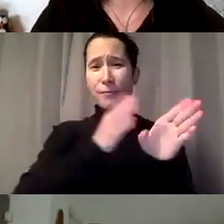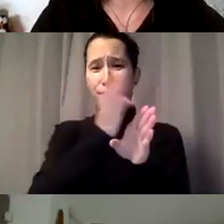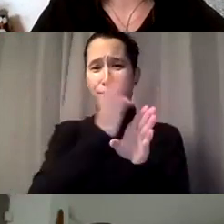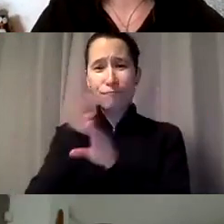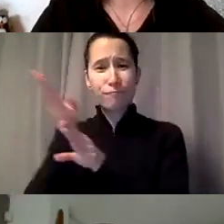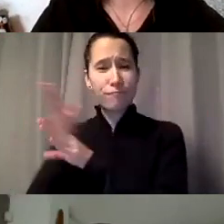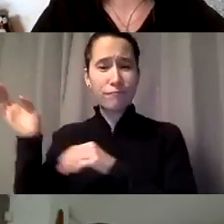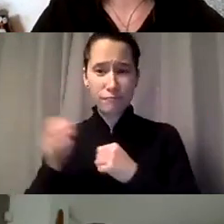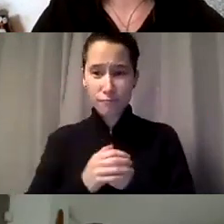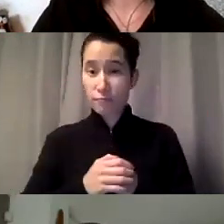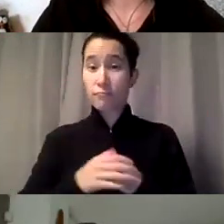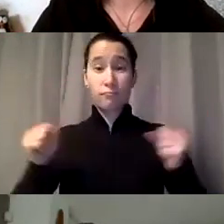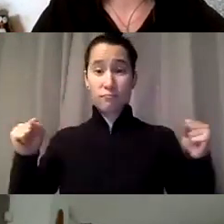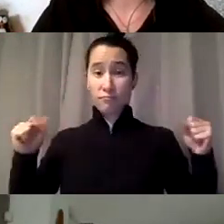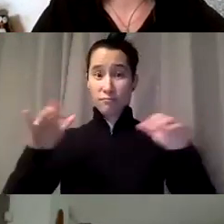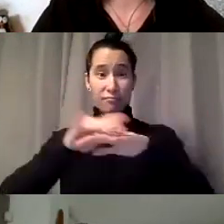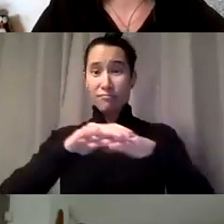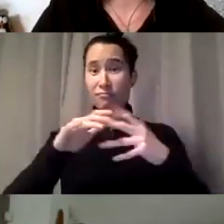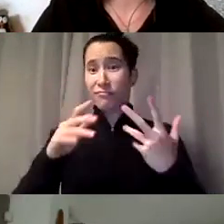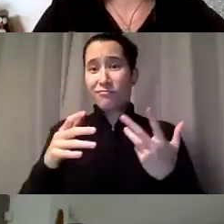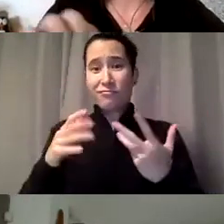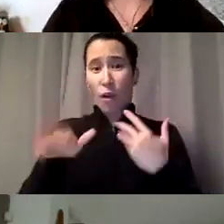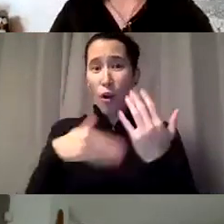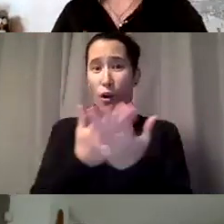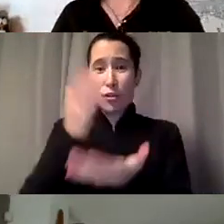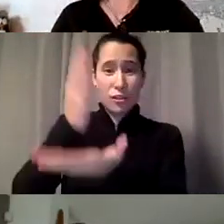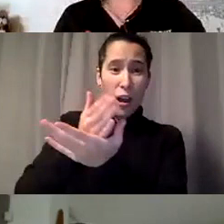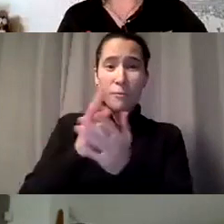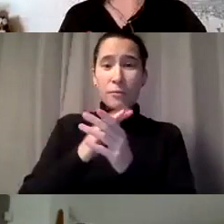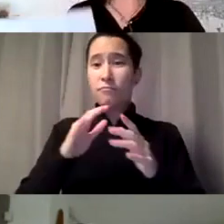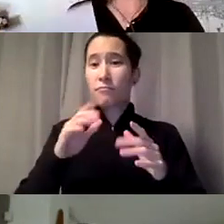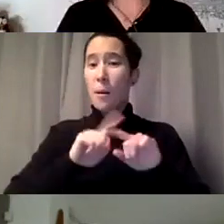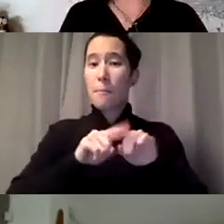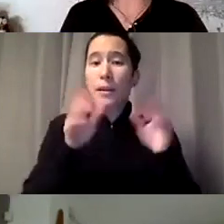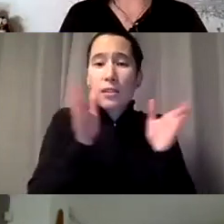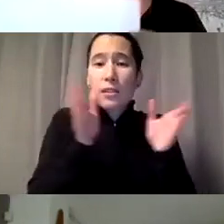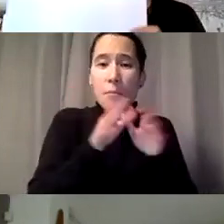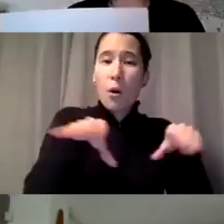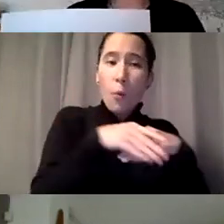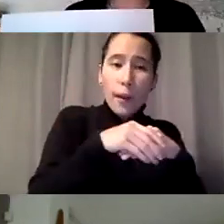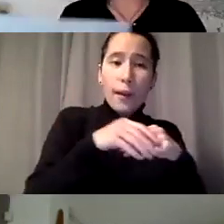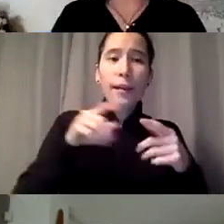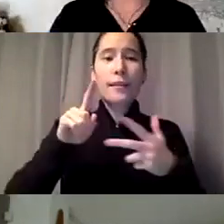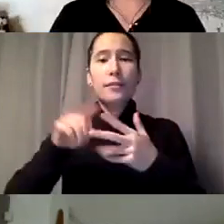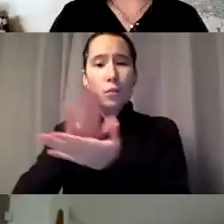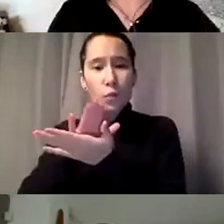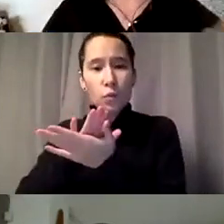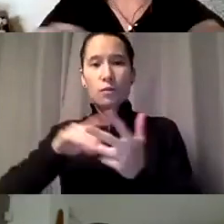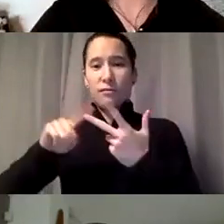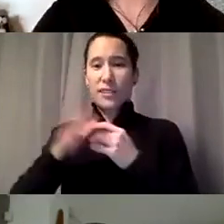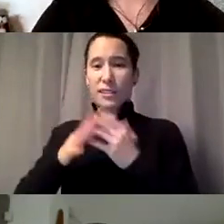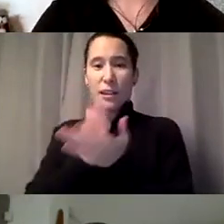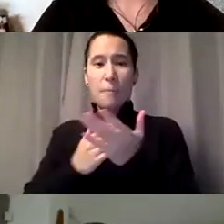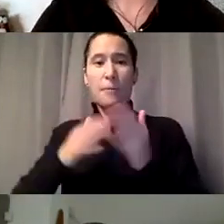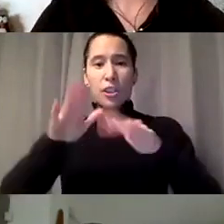altogether, except for small weddings, funerals, and children and youth physical activity. Really, those are the only things that